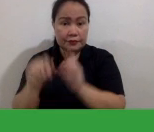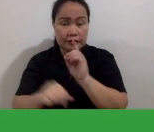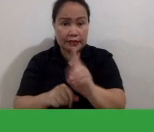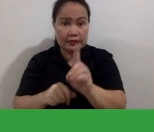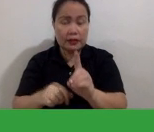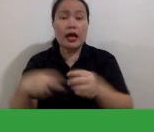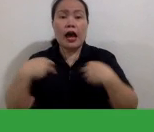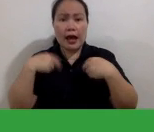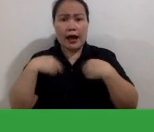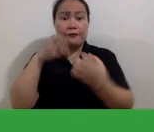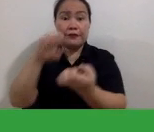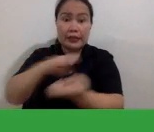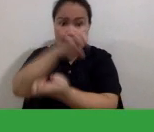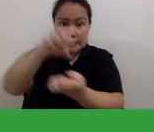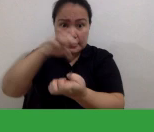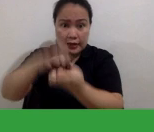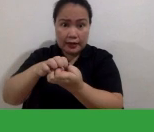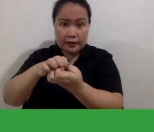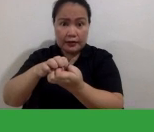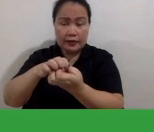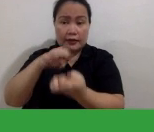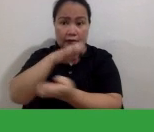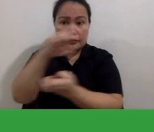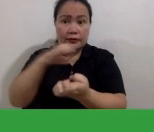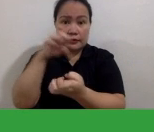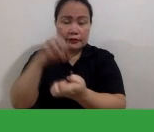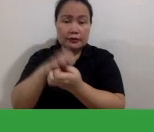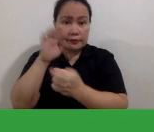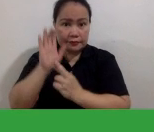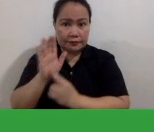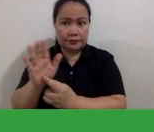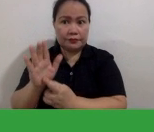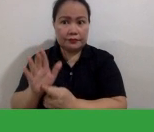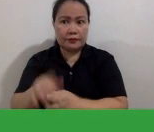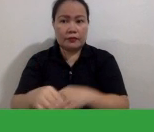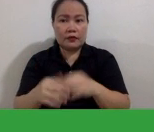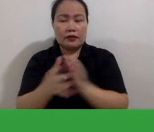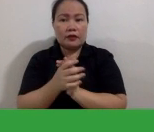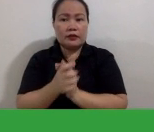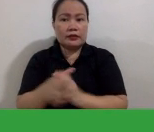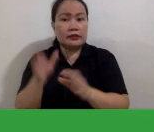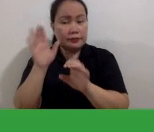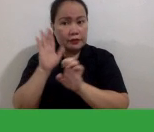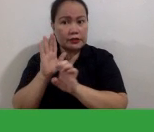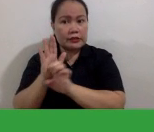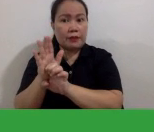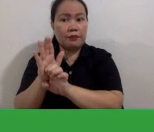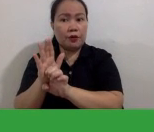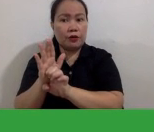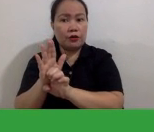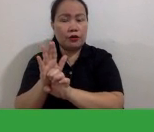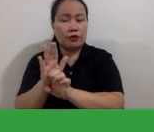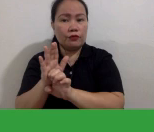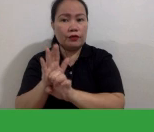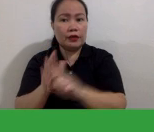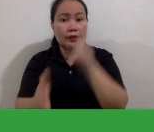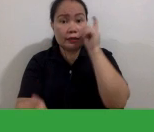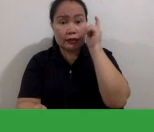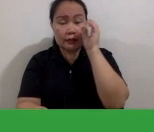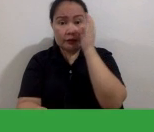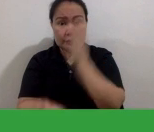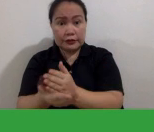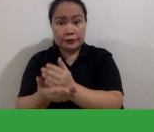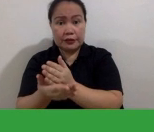exact representation. So, ano siya? Sakto. Okay? So, 0.75 is an example of